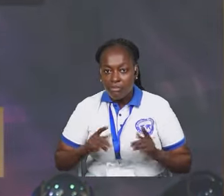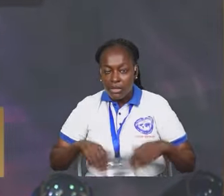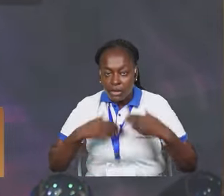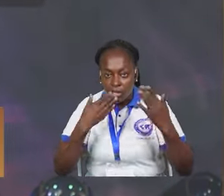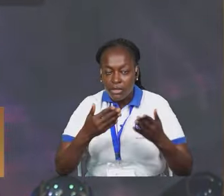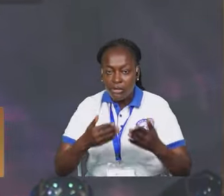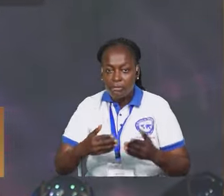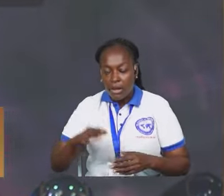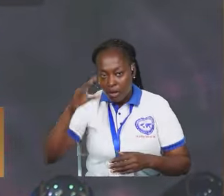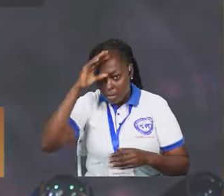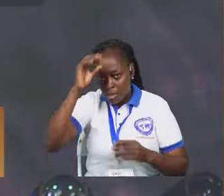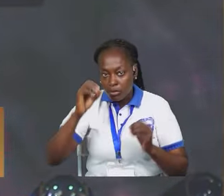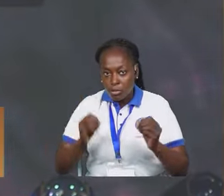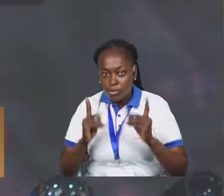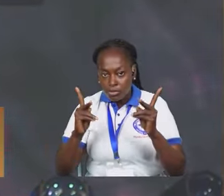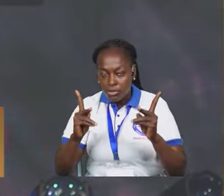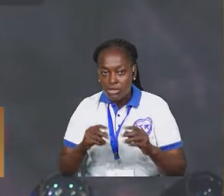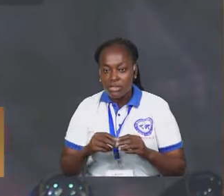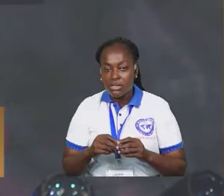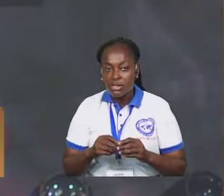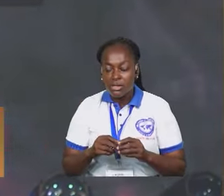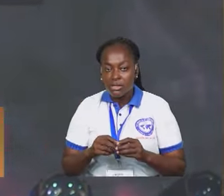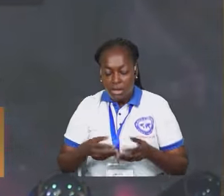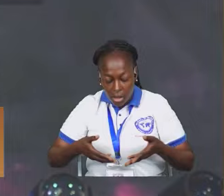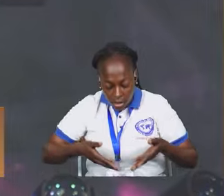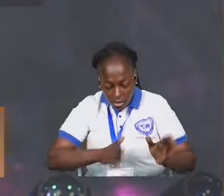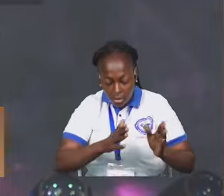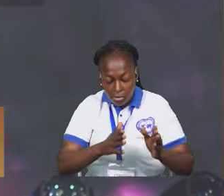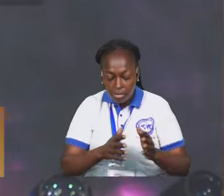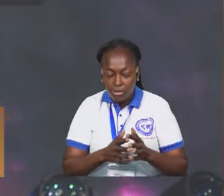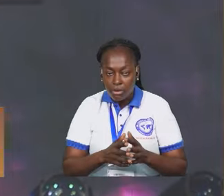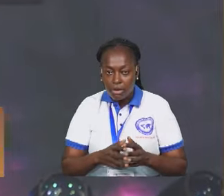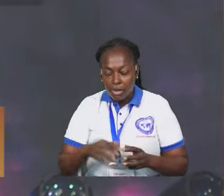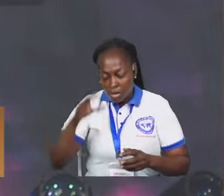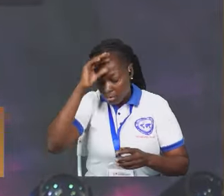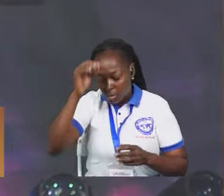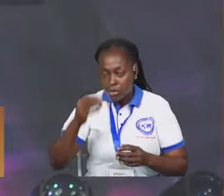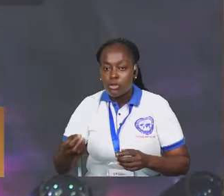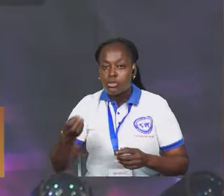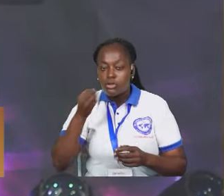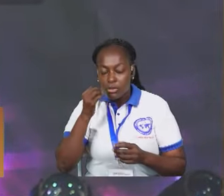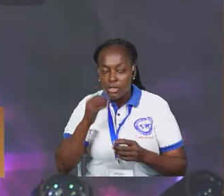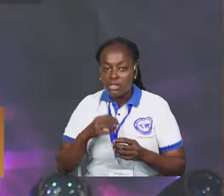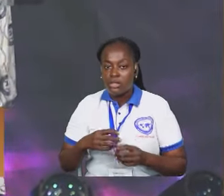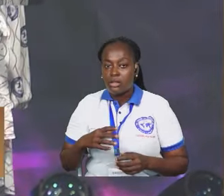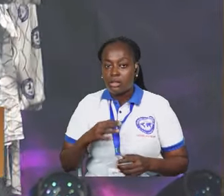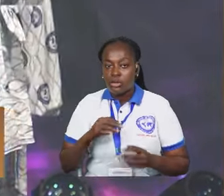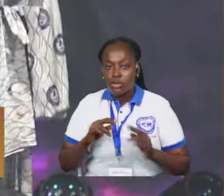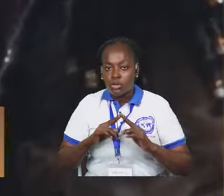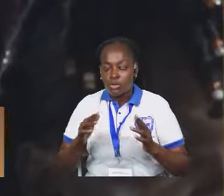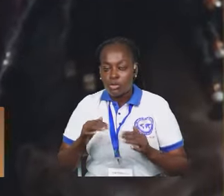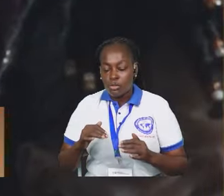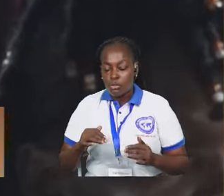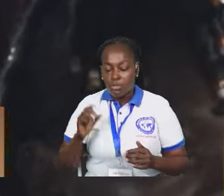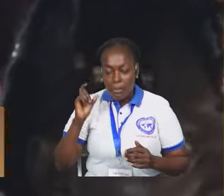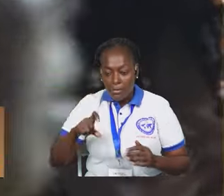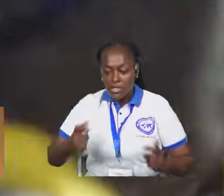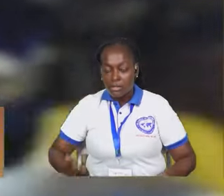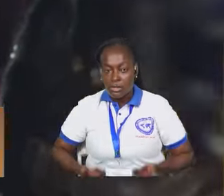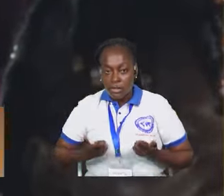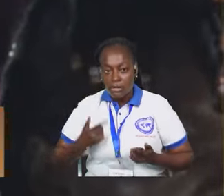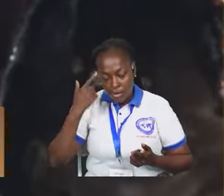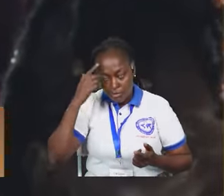that tree of life, he allowed man to have access to. So he might live